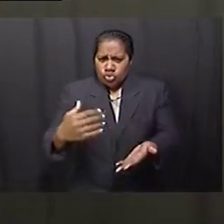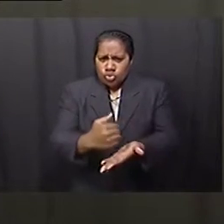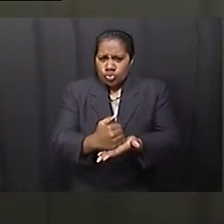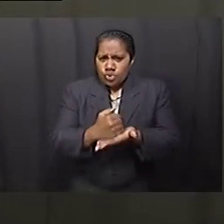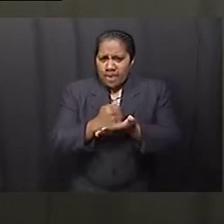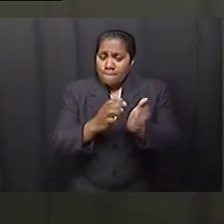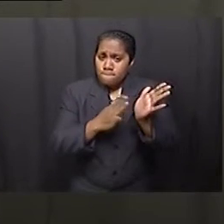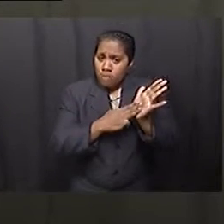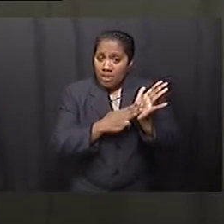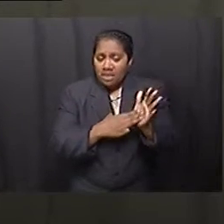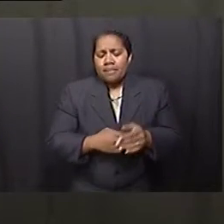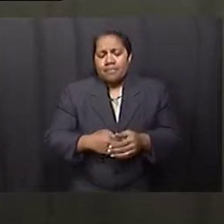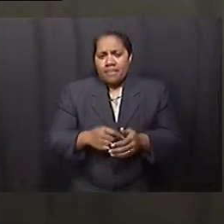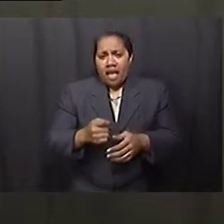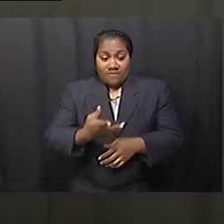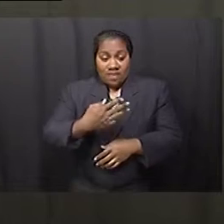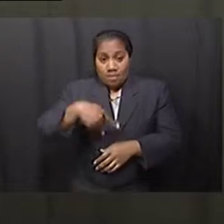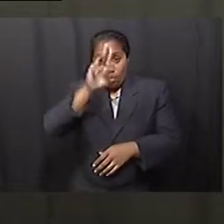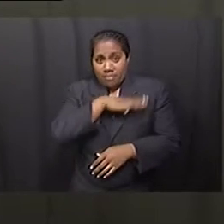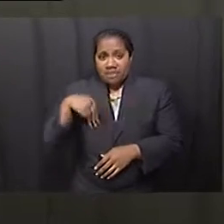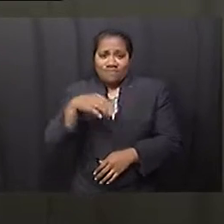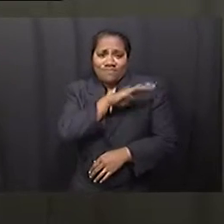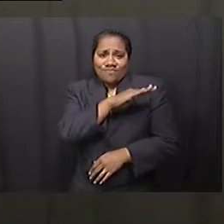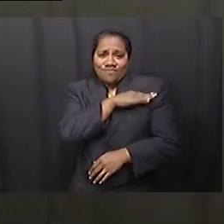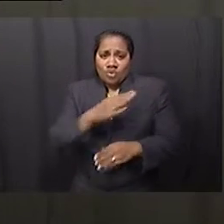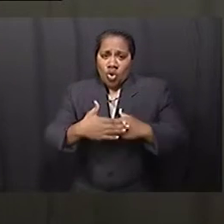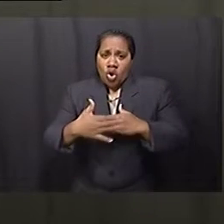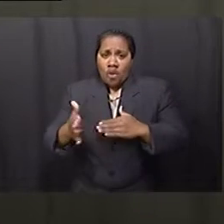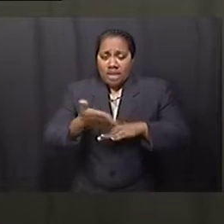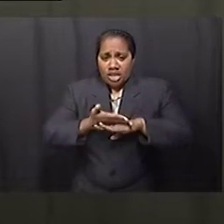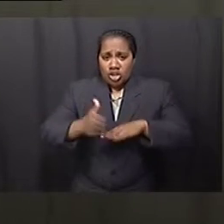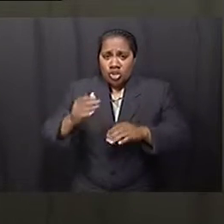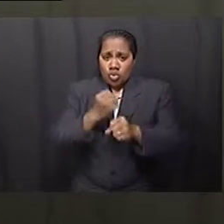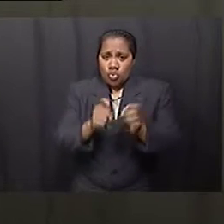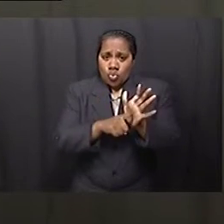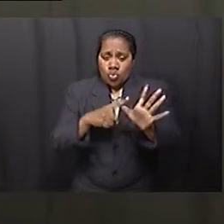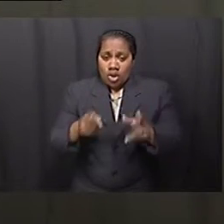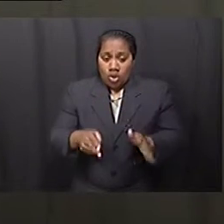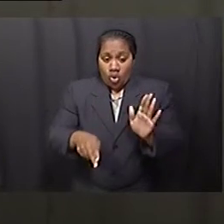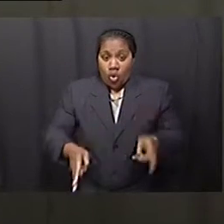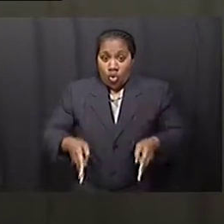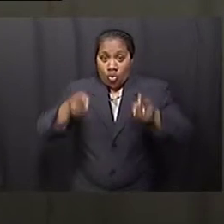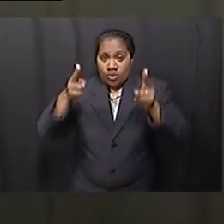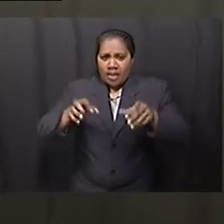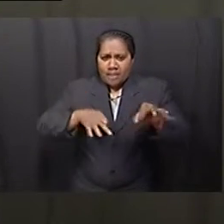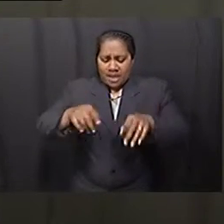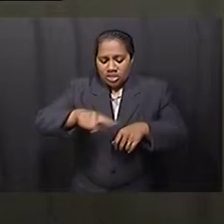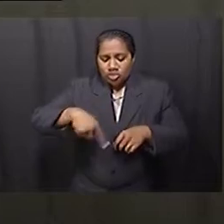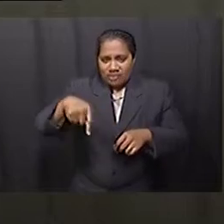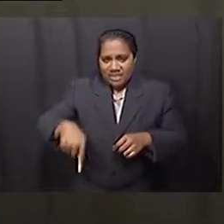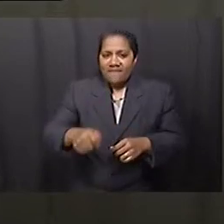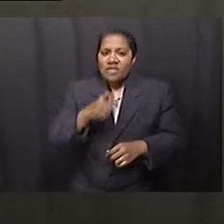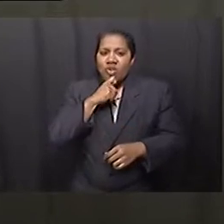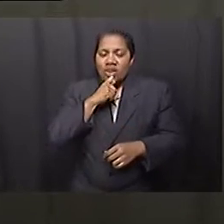Prime Minister Commodore Voreqe Bainimarama launched the new Grand Pacific Hotel development plan in Suva this afternoon.